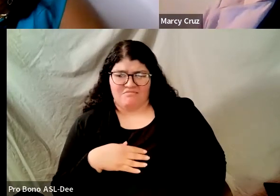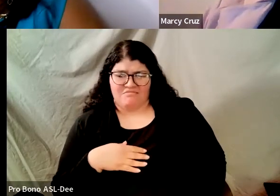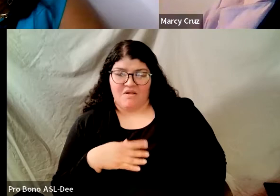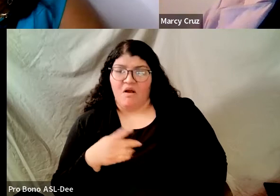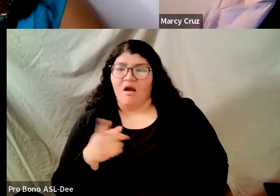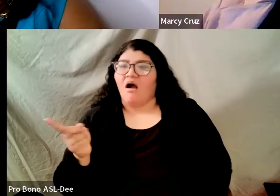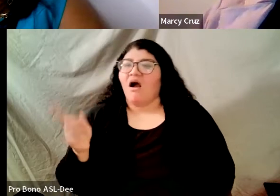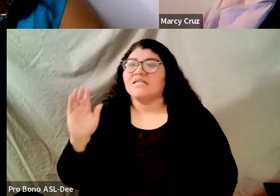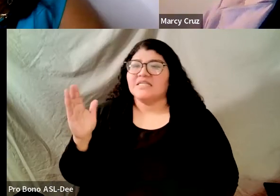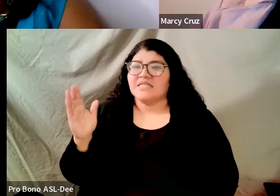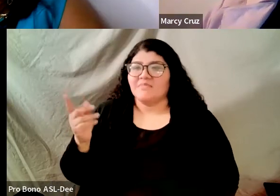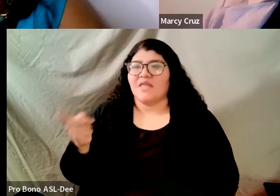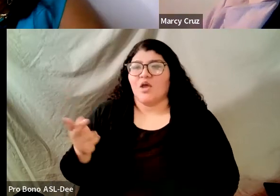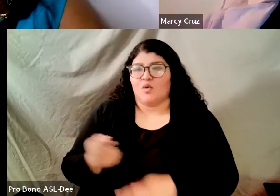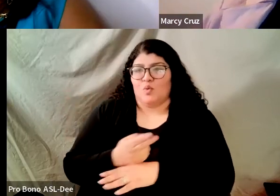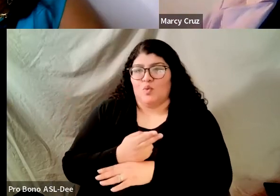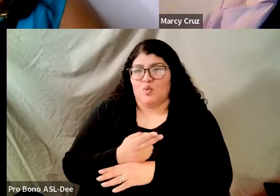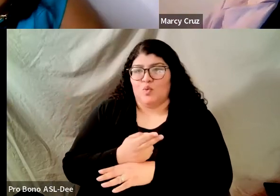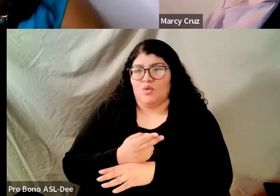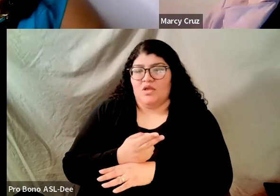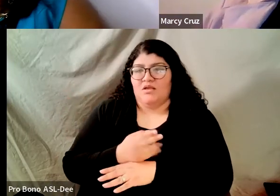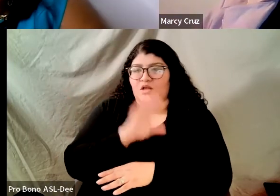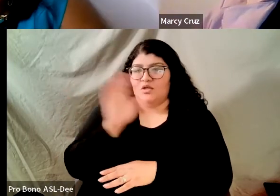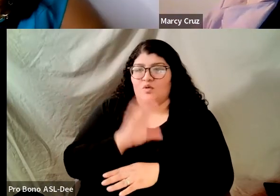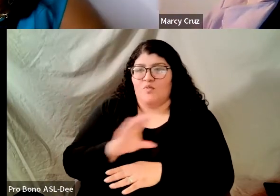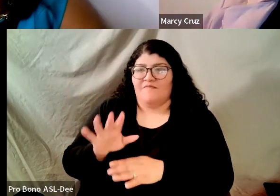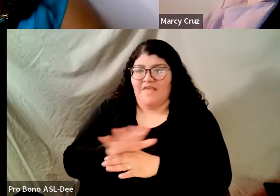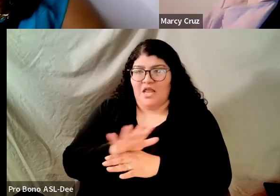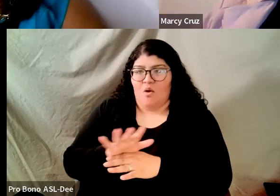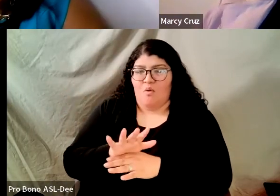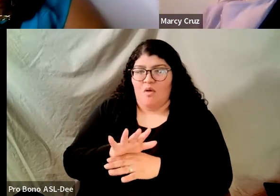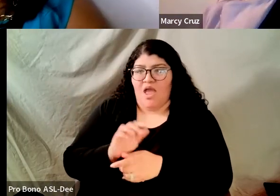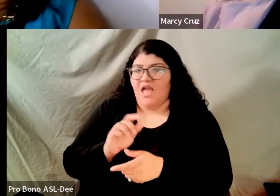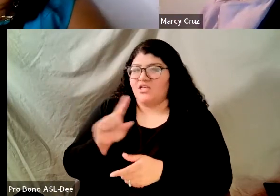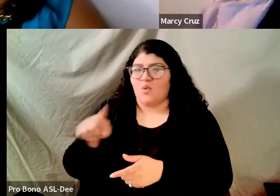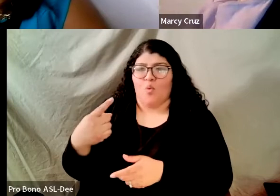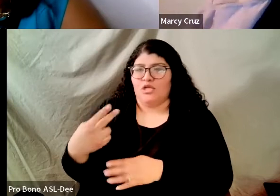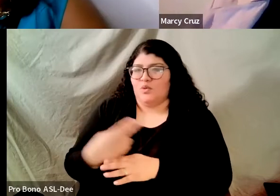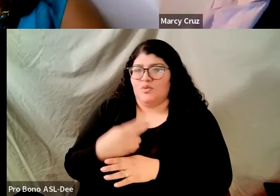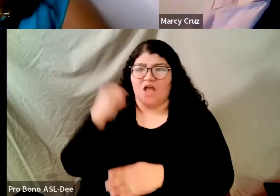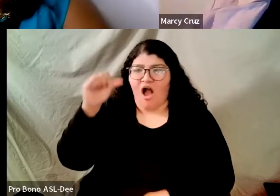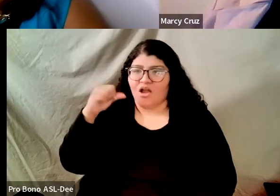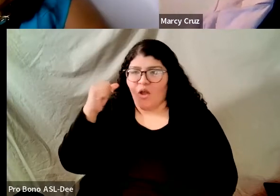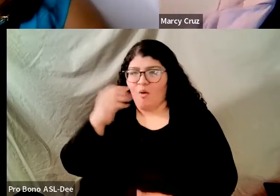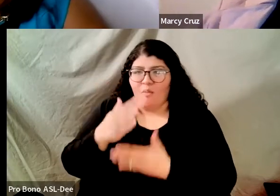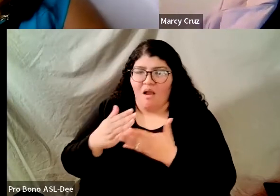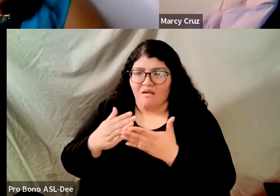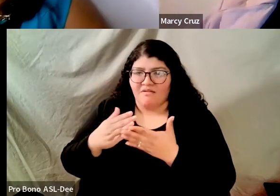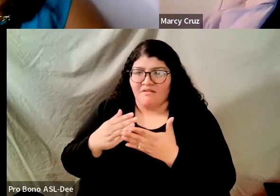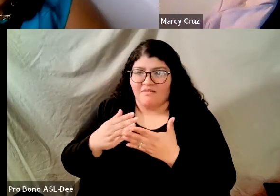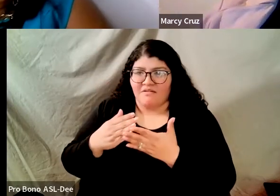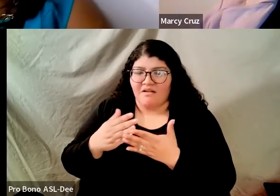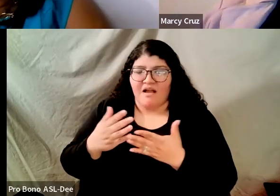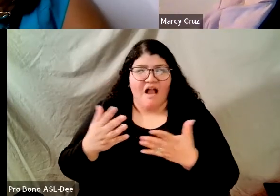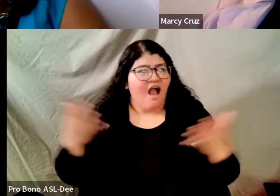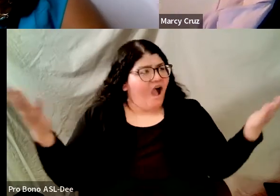Zoom video. They turned it into an audio. Right. Just extract the I didn't know. So I thought, wow, what a waste of an